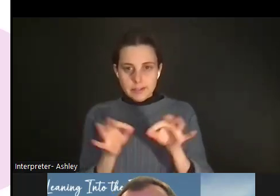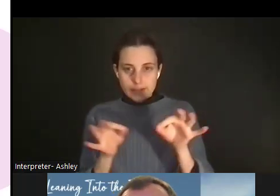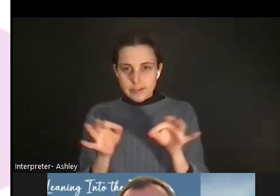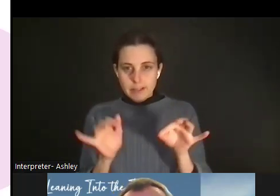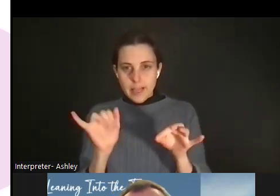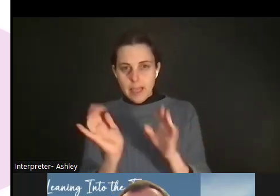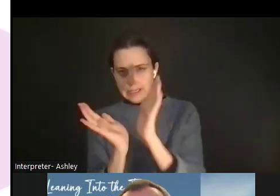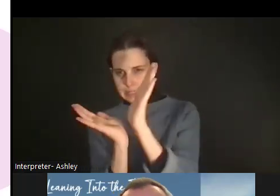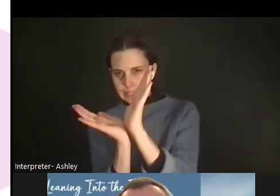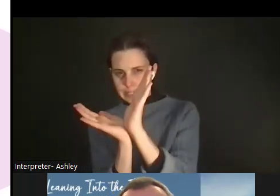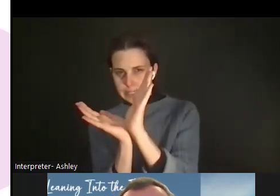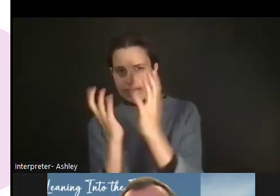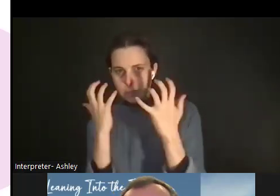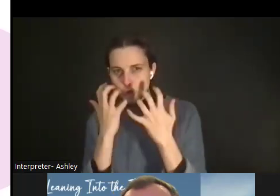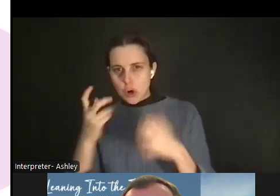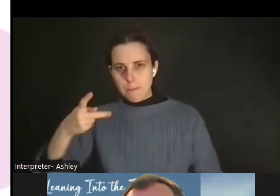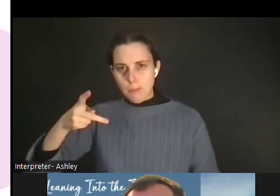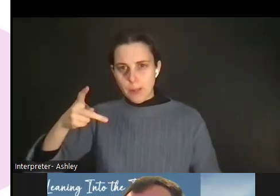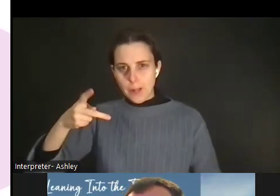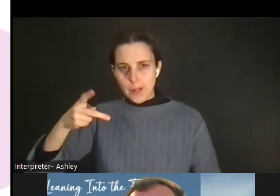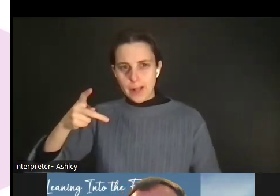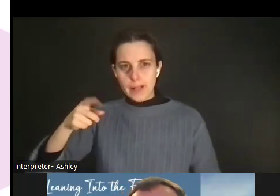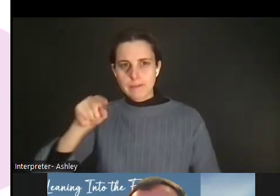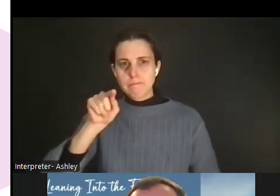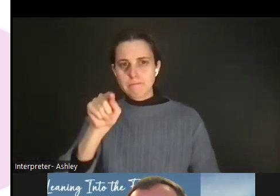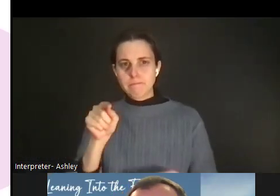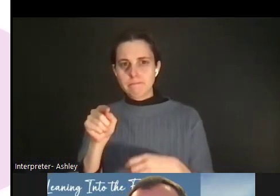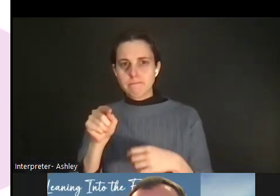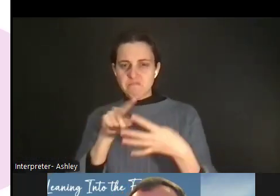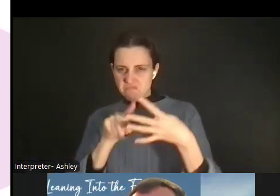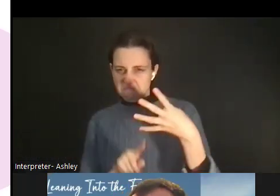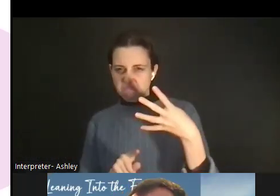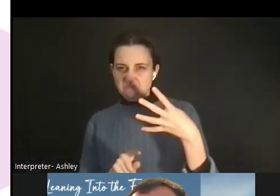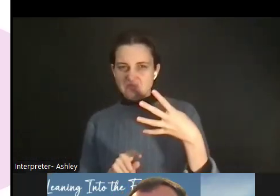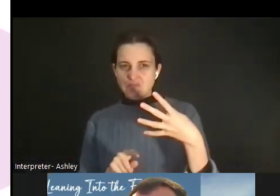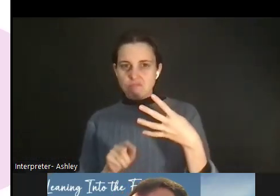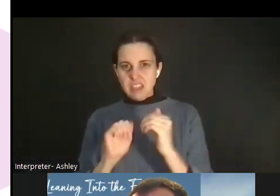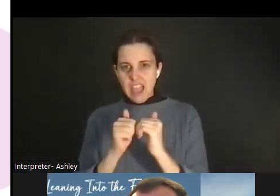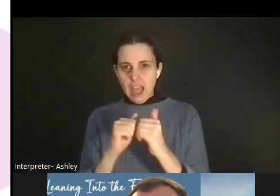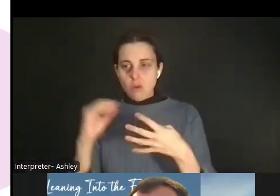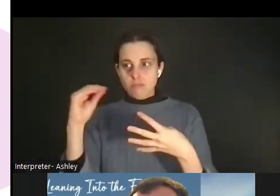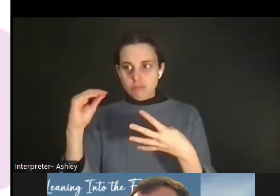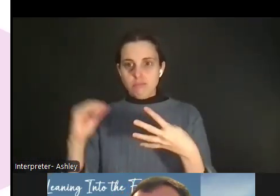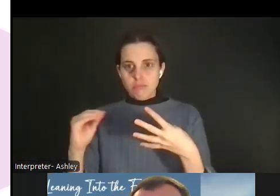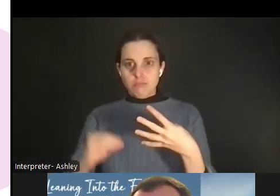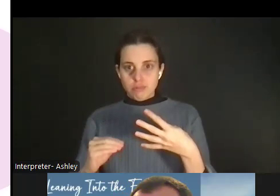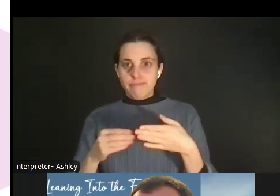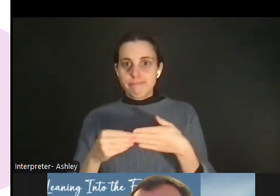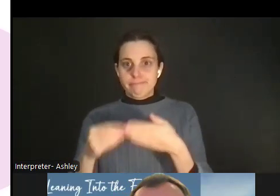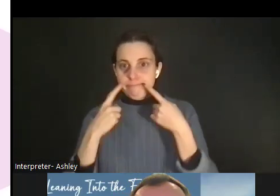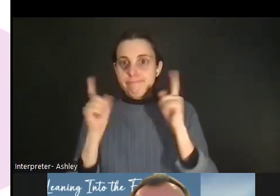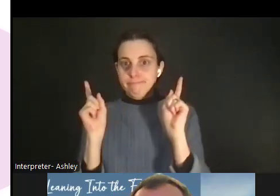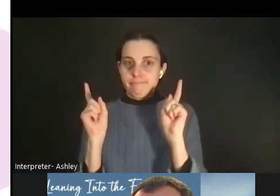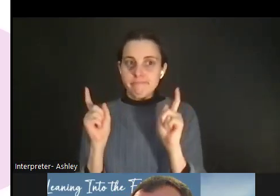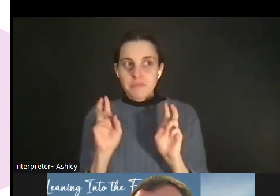train, mentor, and recognize input, and see what we did, and hopefully you can have some